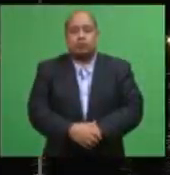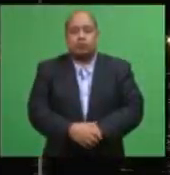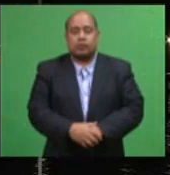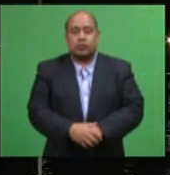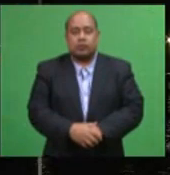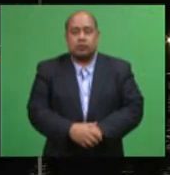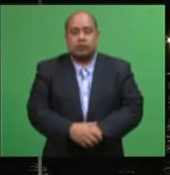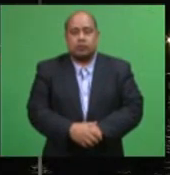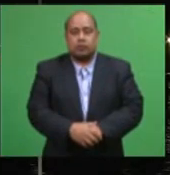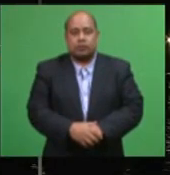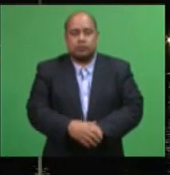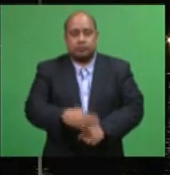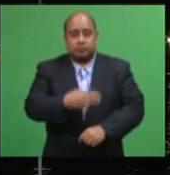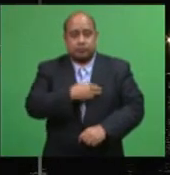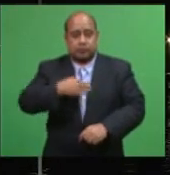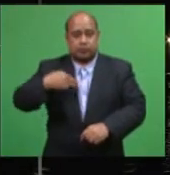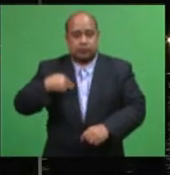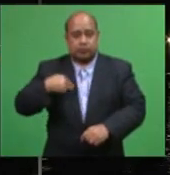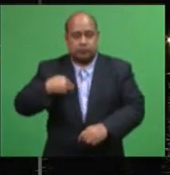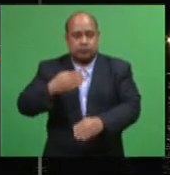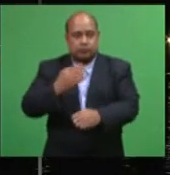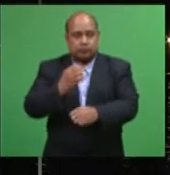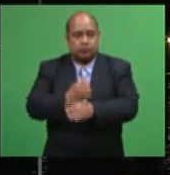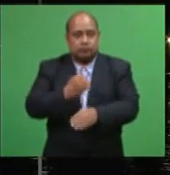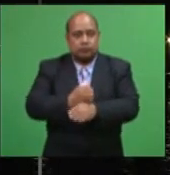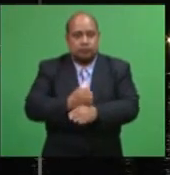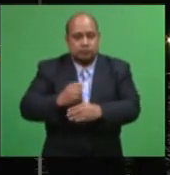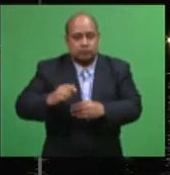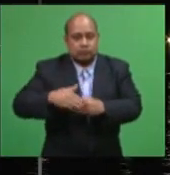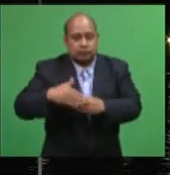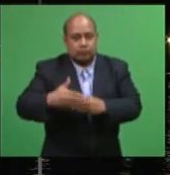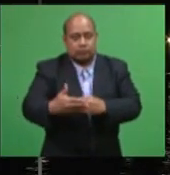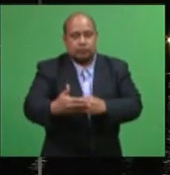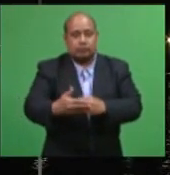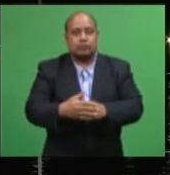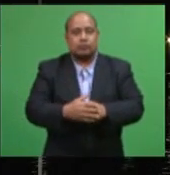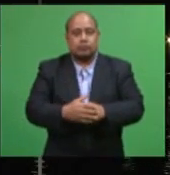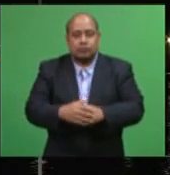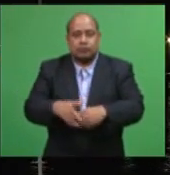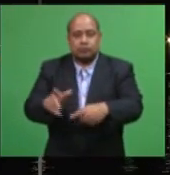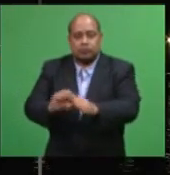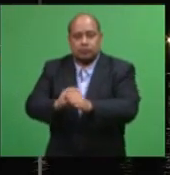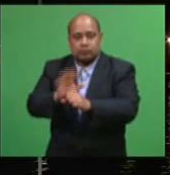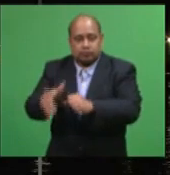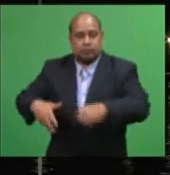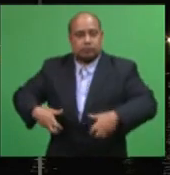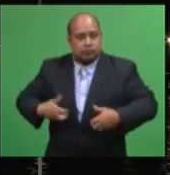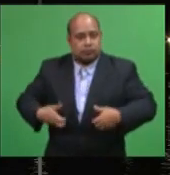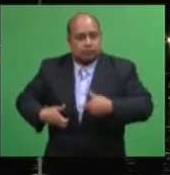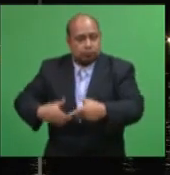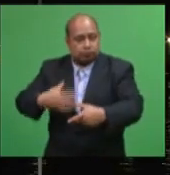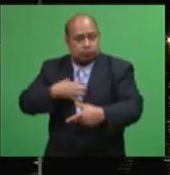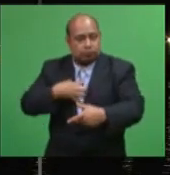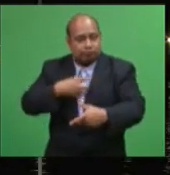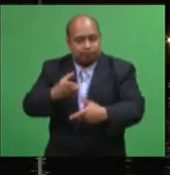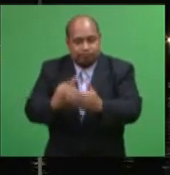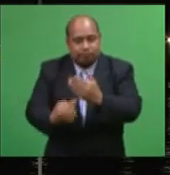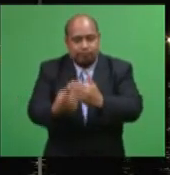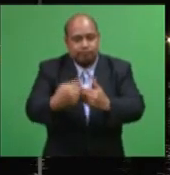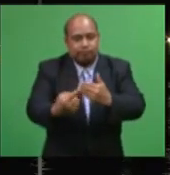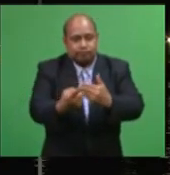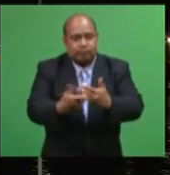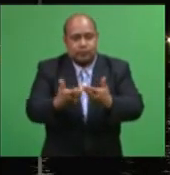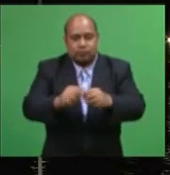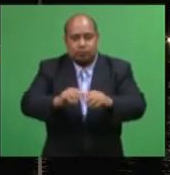The Ministry of Employment continues to be inundated with COVID-19 complaints. These are on matters such as non-payment of